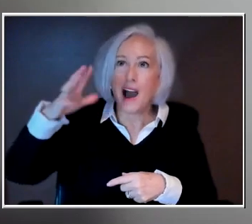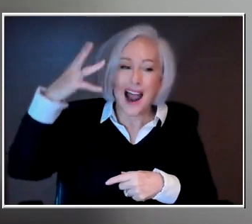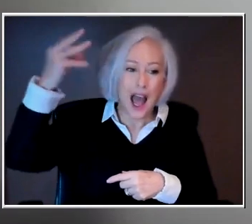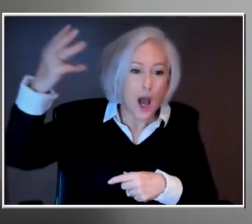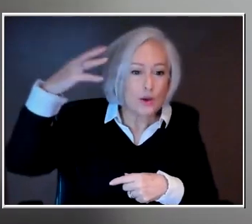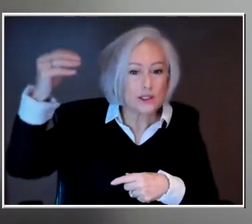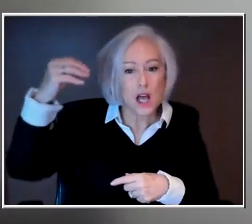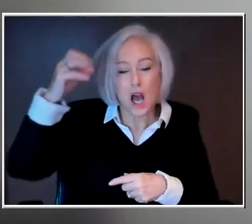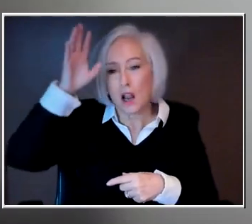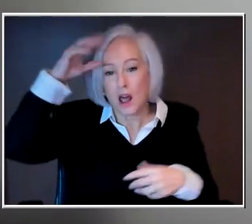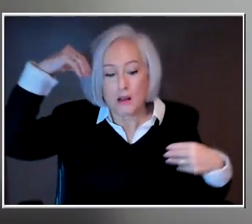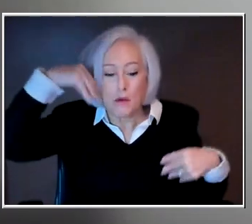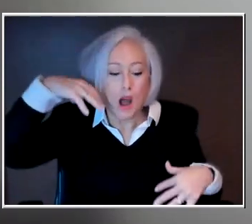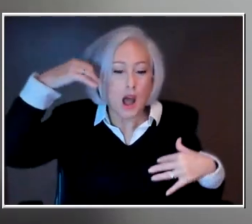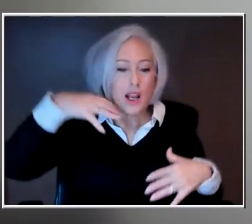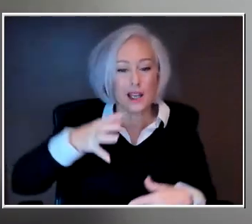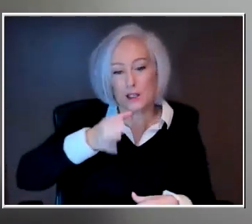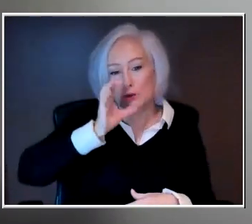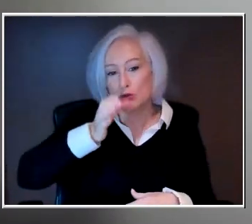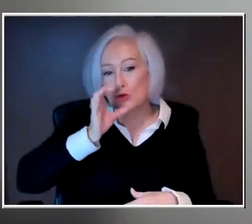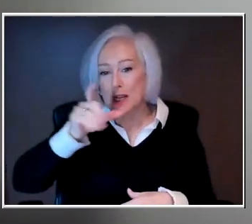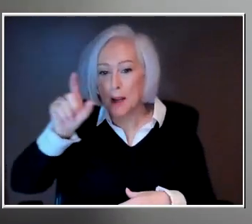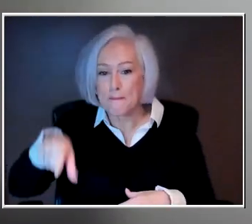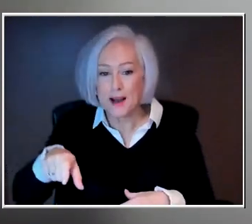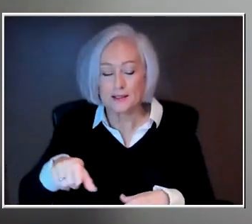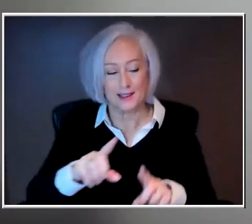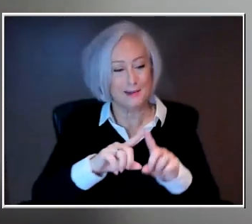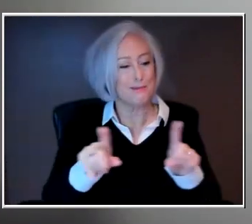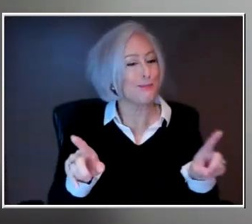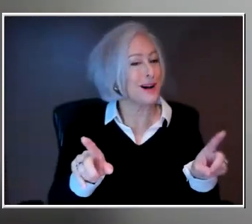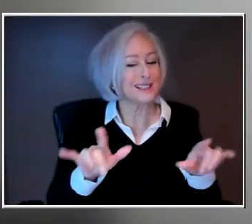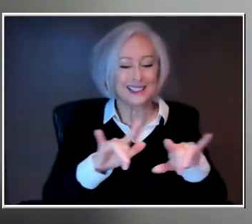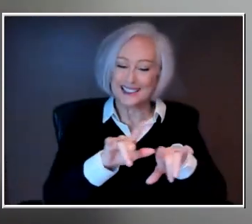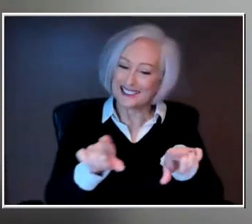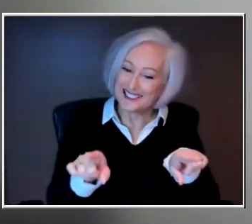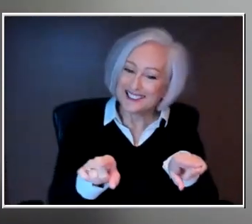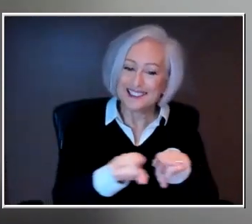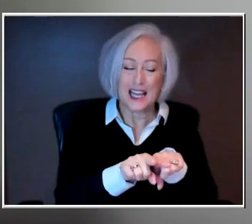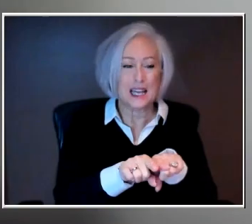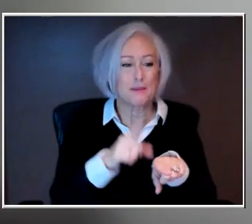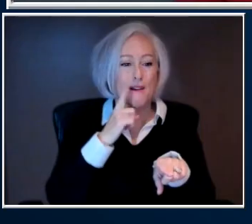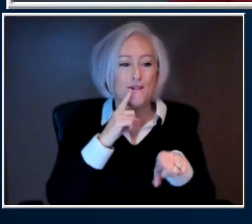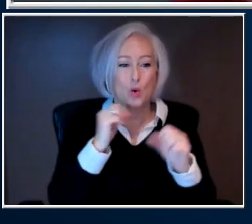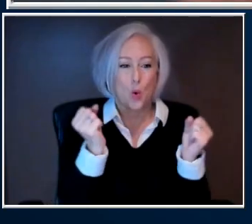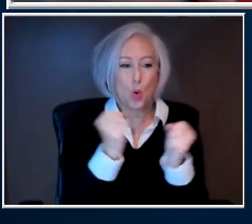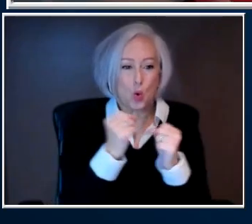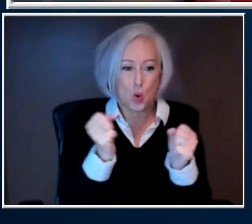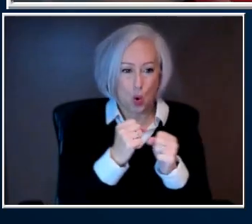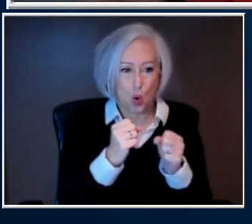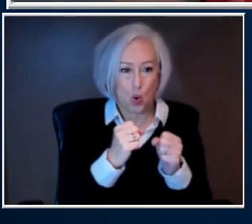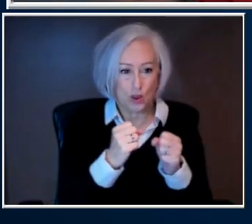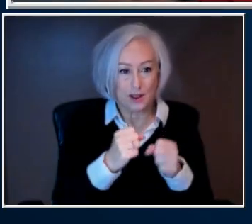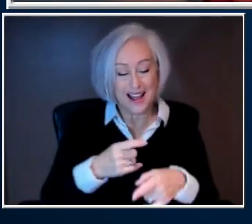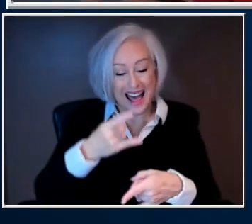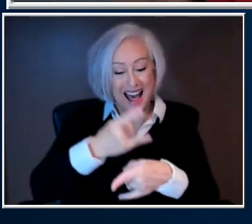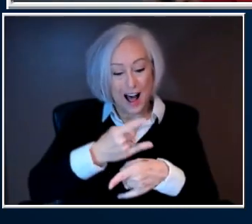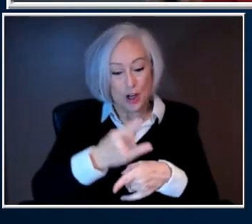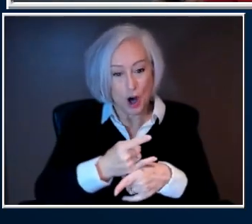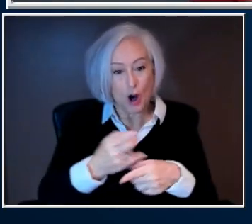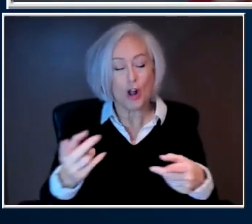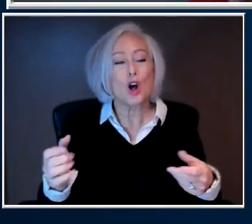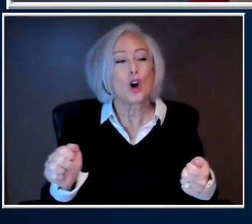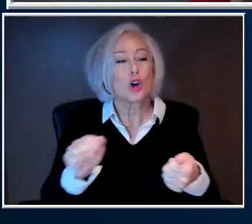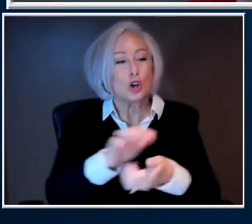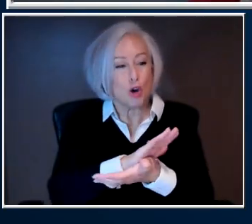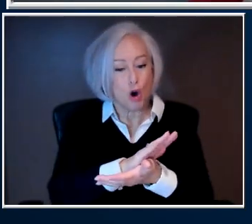cold. And alcohol just increases your loss of water. Okay, so that's not the liquid intake that we're